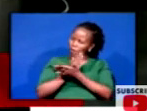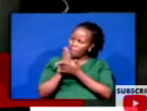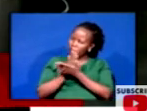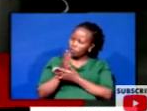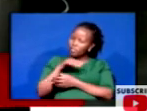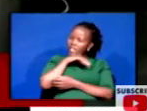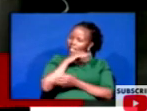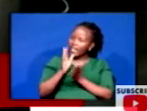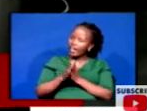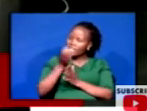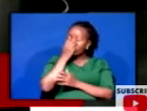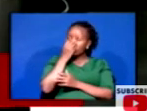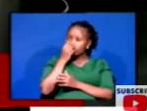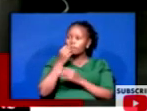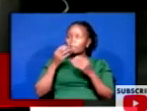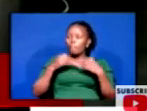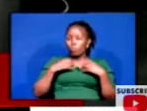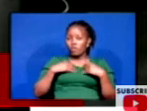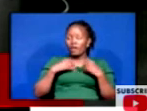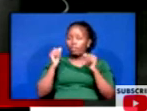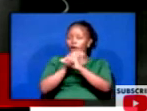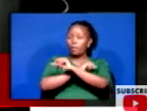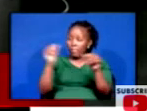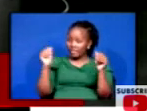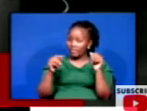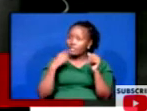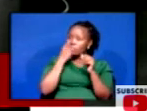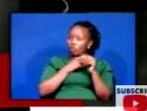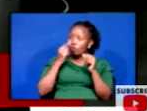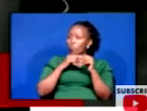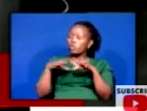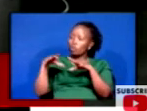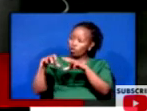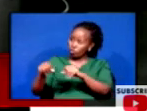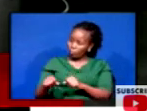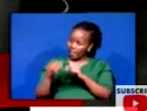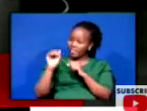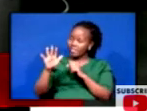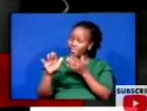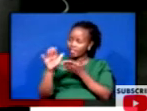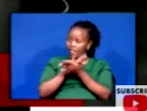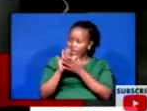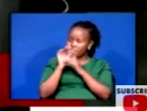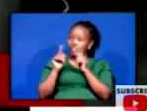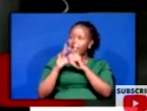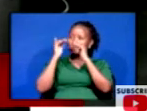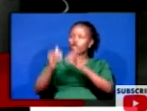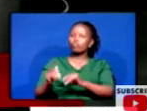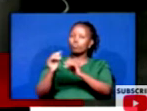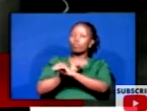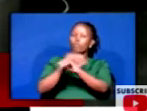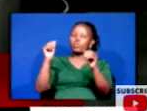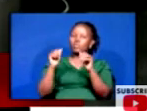president who is already occupying his space as the new commander-in-chief and he is dictating the proceedings and